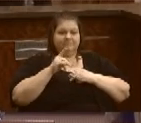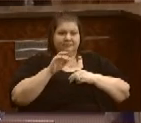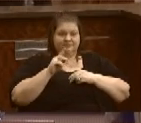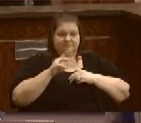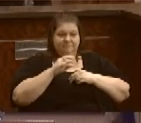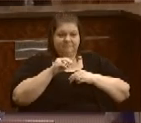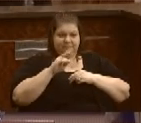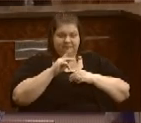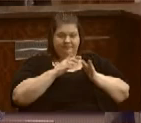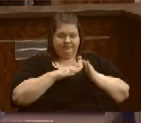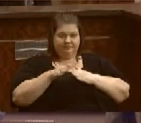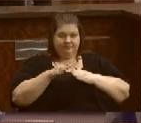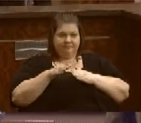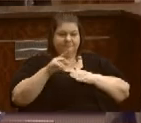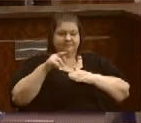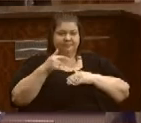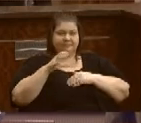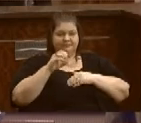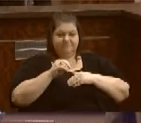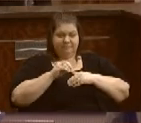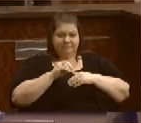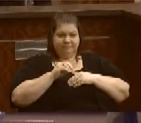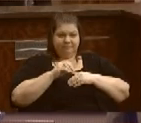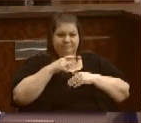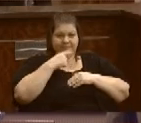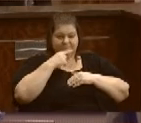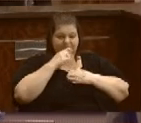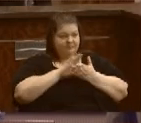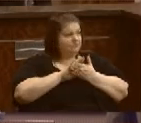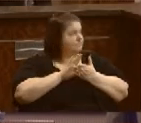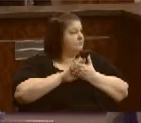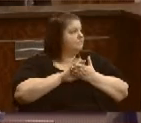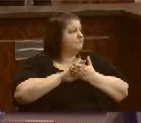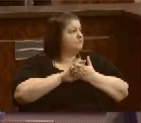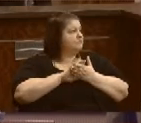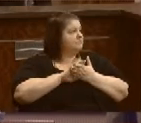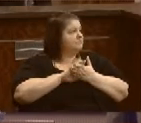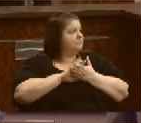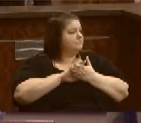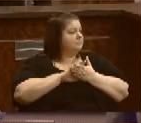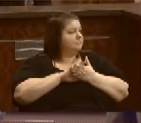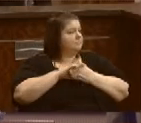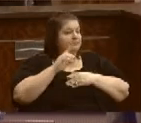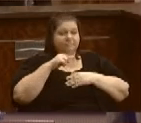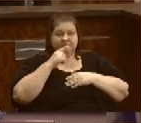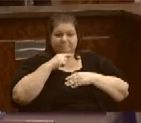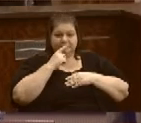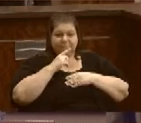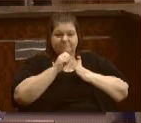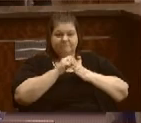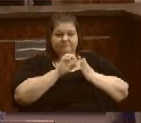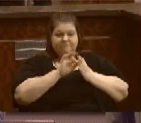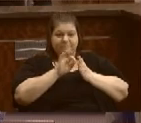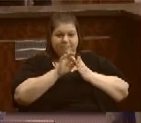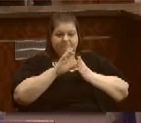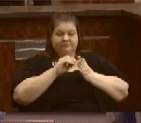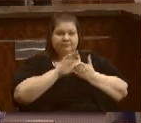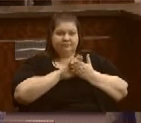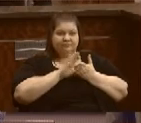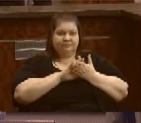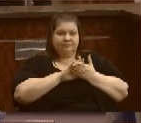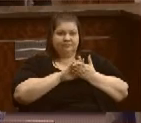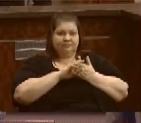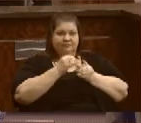Commission, Prince George's County Public Schools, Public Accounting and School Boundaries, and the Clerk